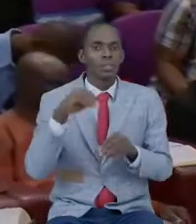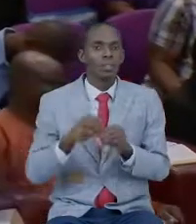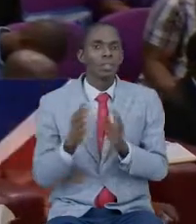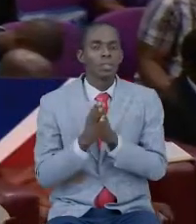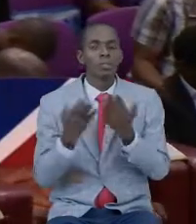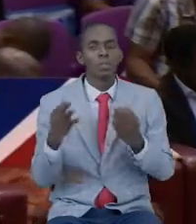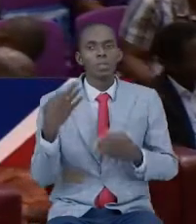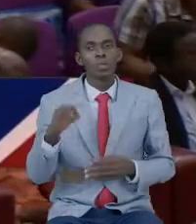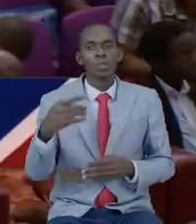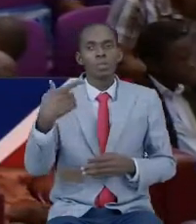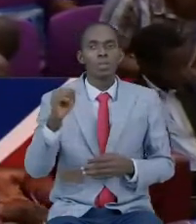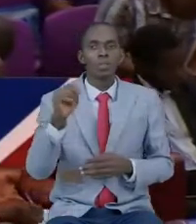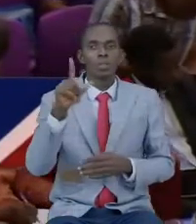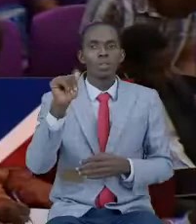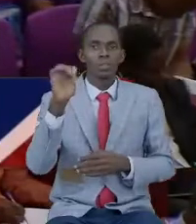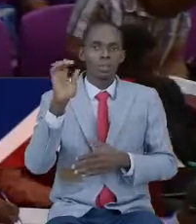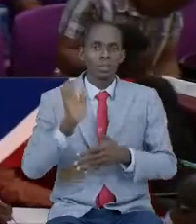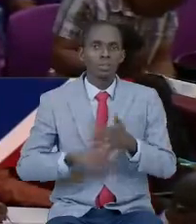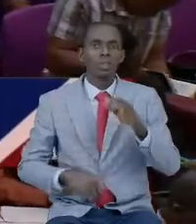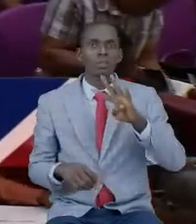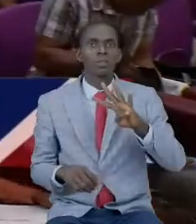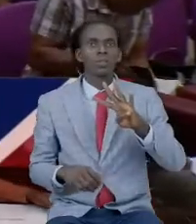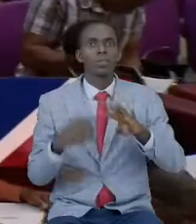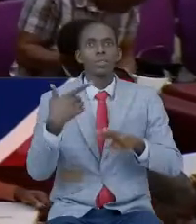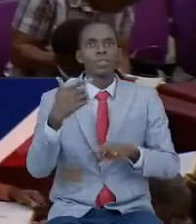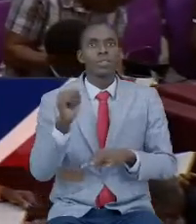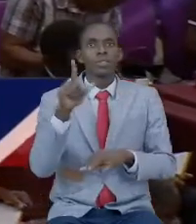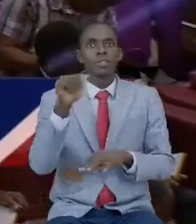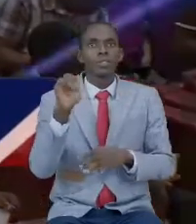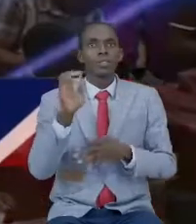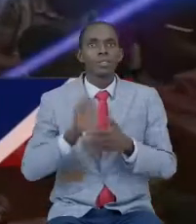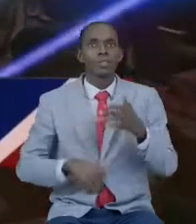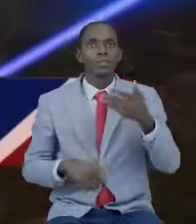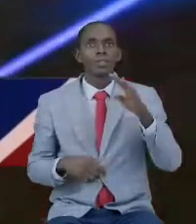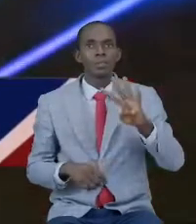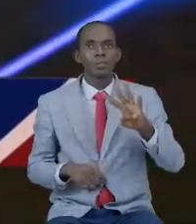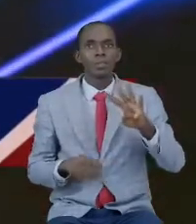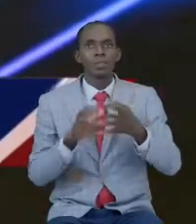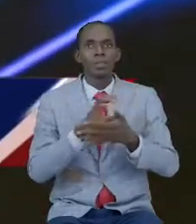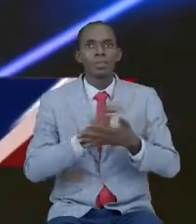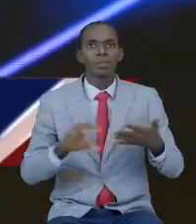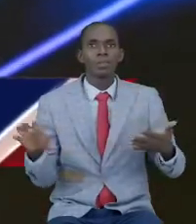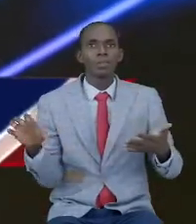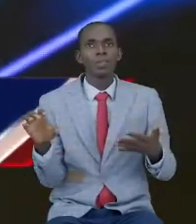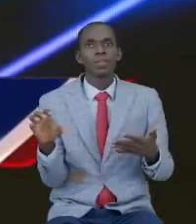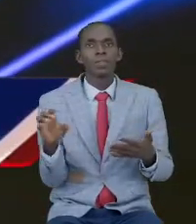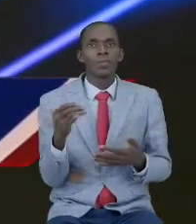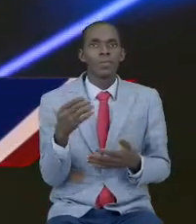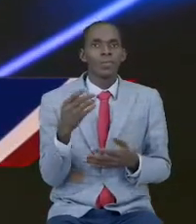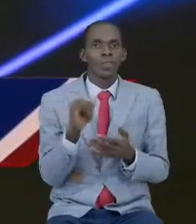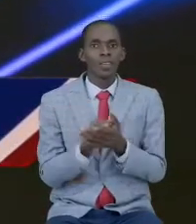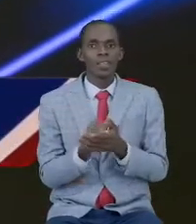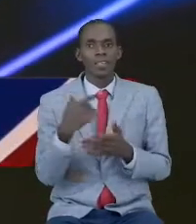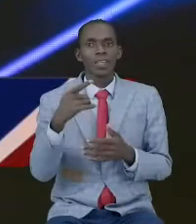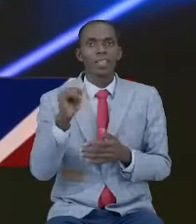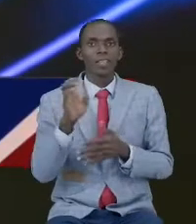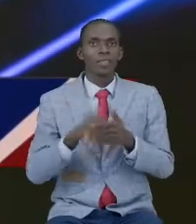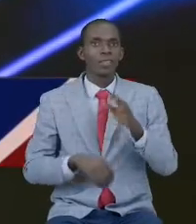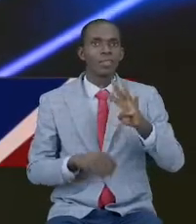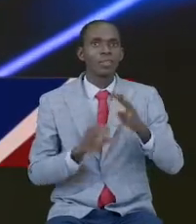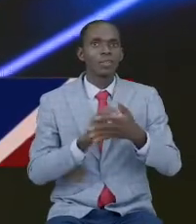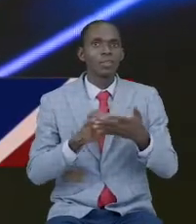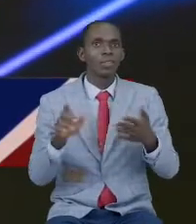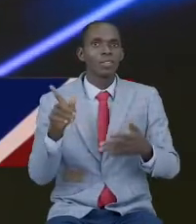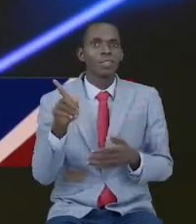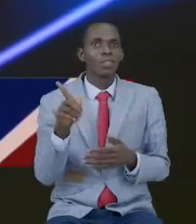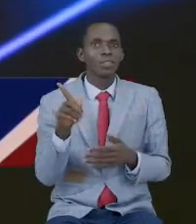4, reading from verse 21. Tell me, ye that desire to be under the law, do ye